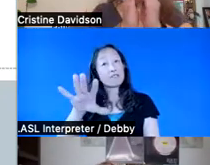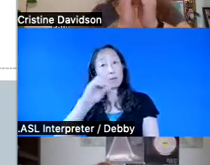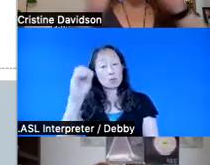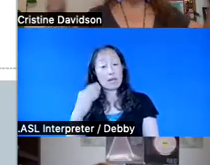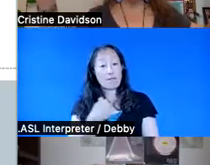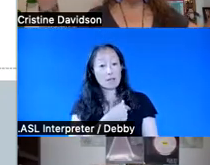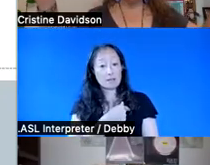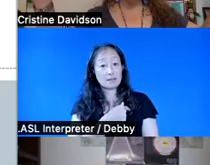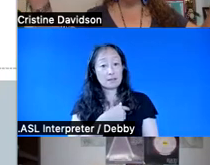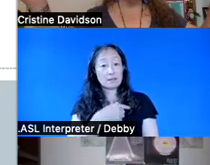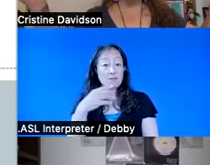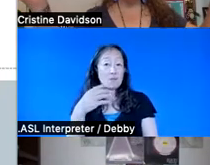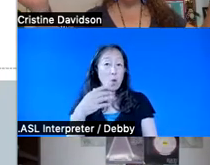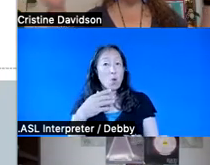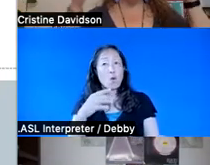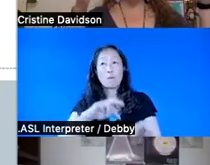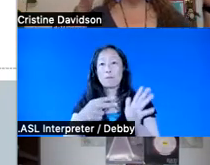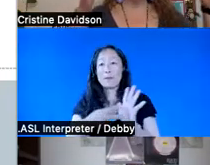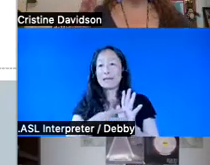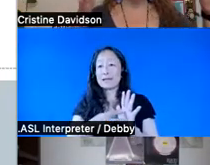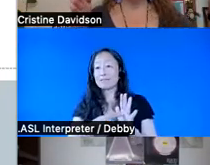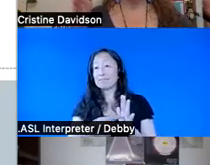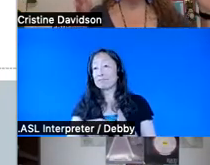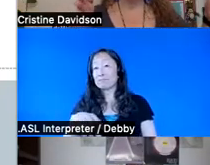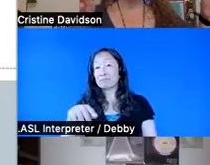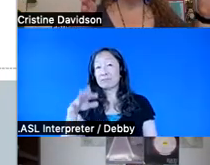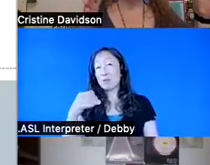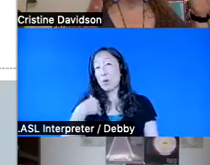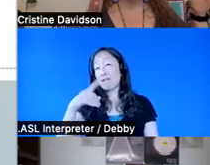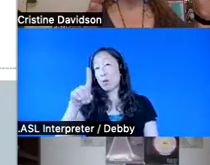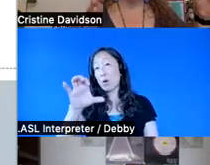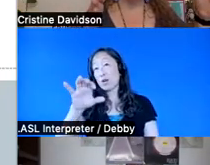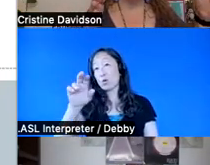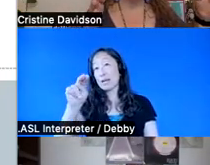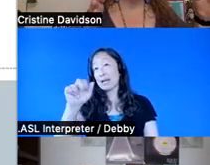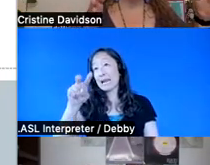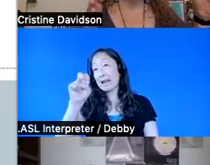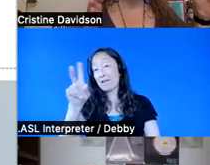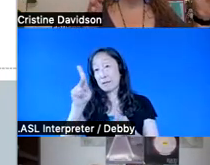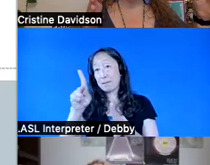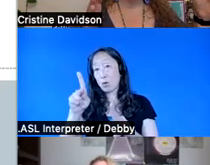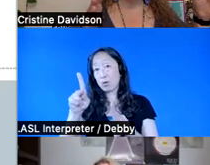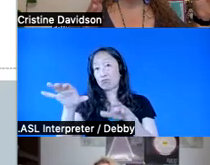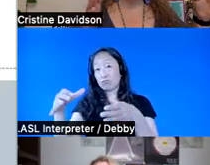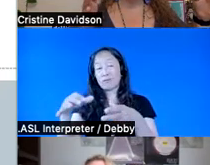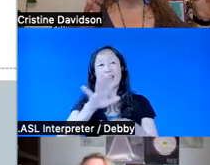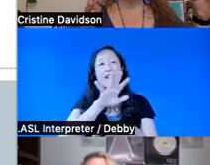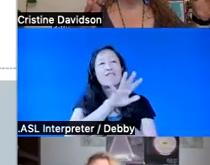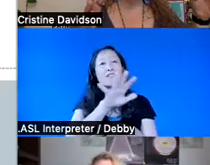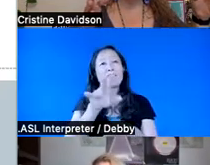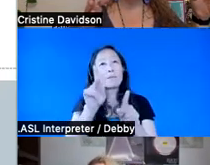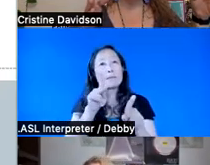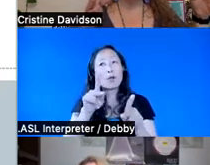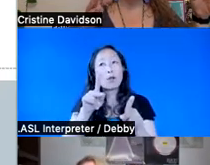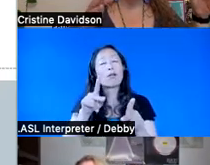you lined up 100 Native people on a line, 55 of us have experienced sexual violence, right? Some form of it throughout